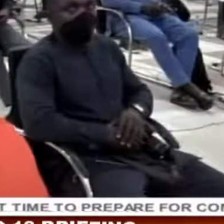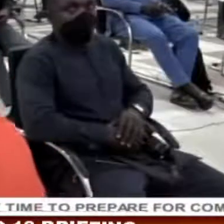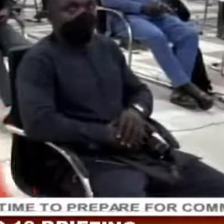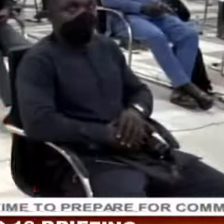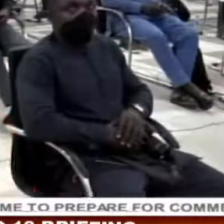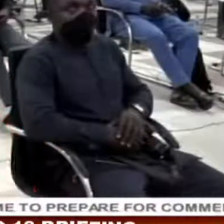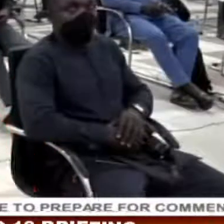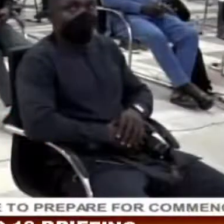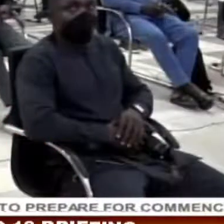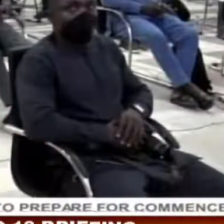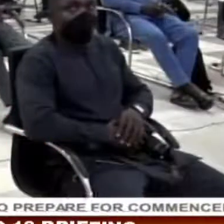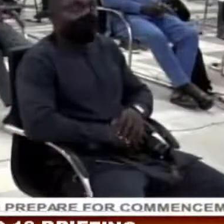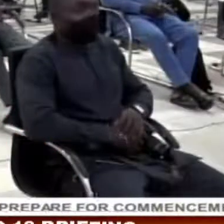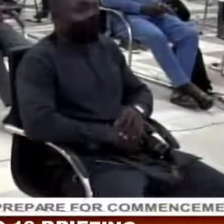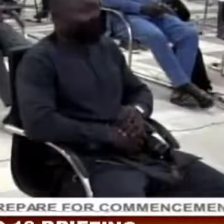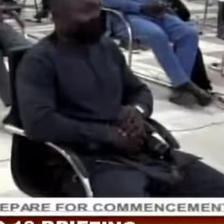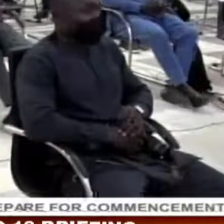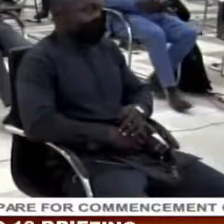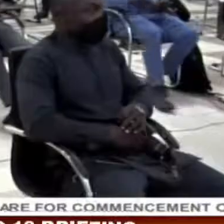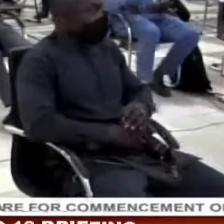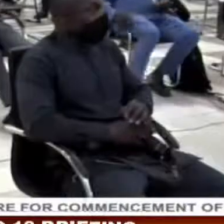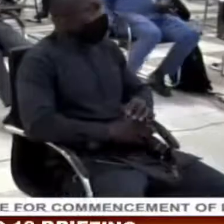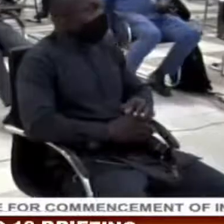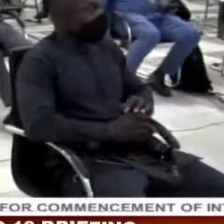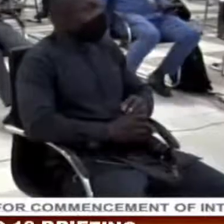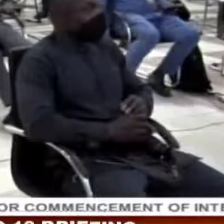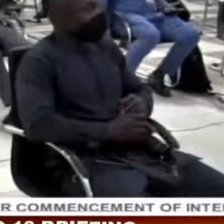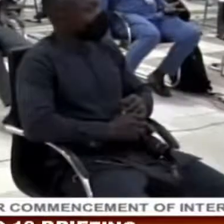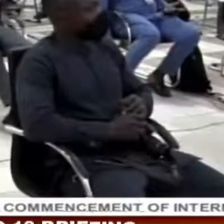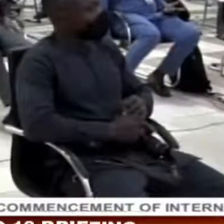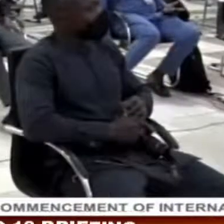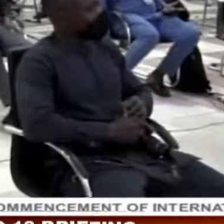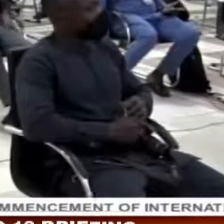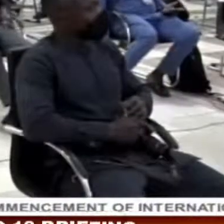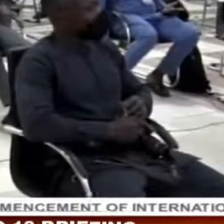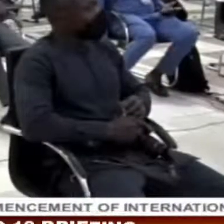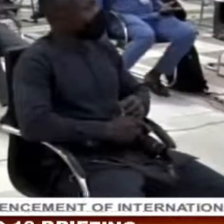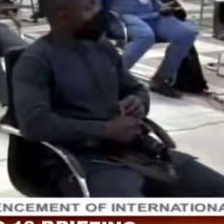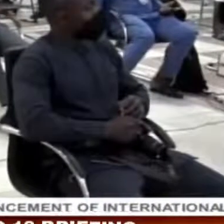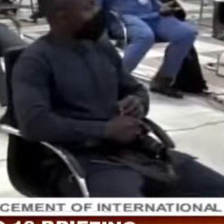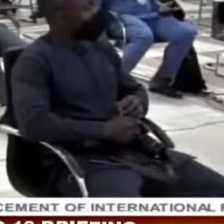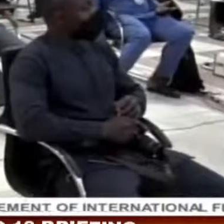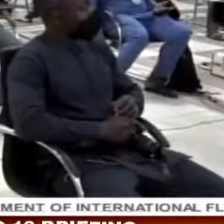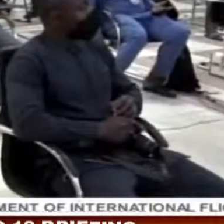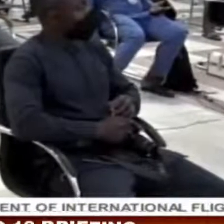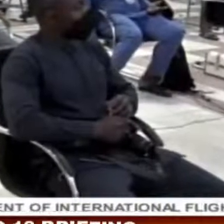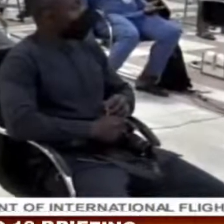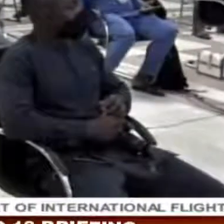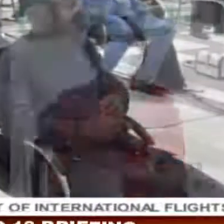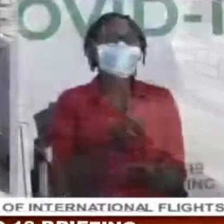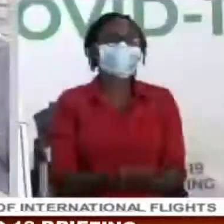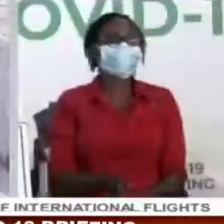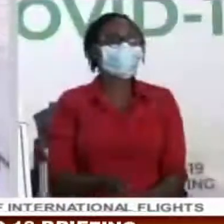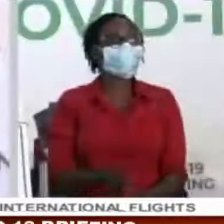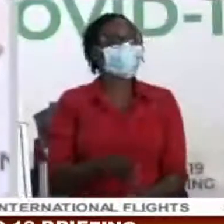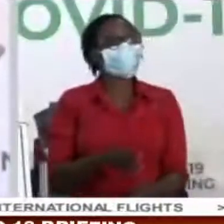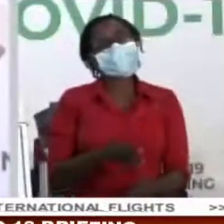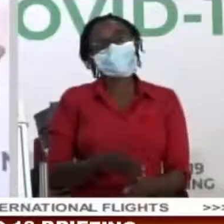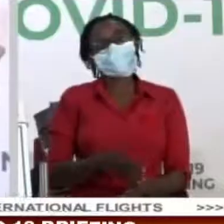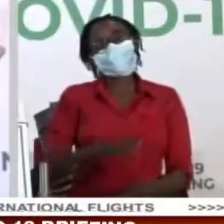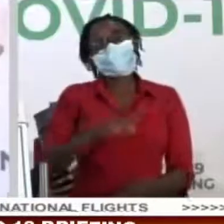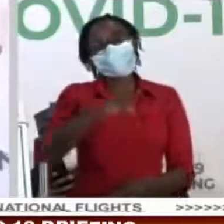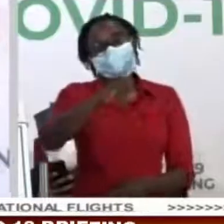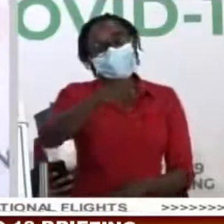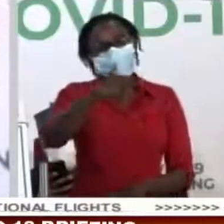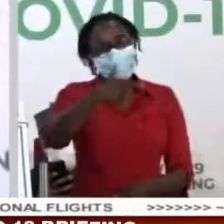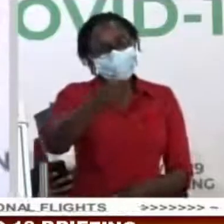Good evening, Chairman, sir. Good evening, Honorable Ministers. Good evening, Director Generals. Good